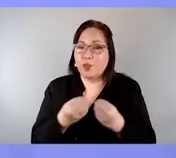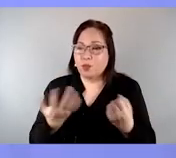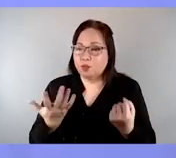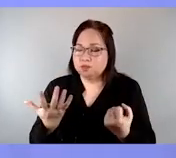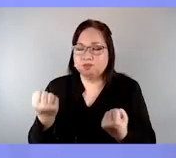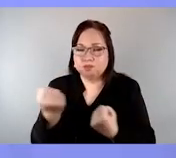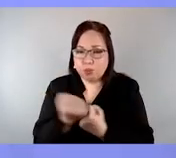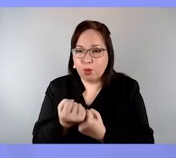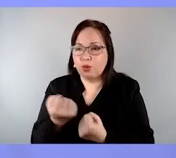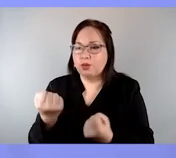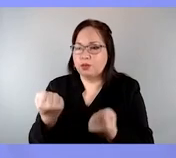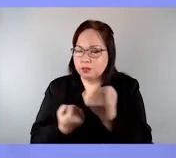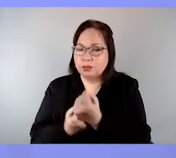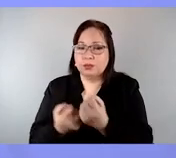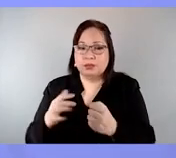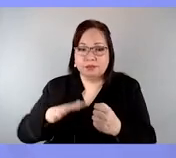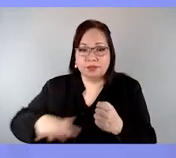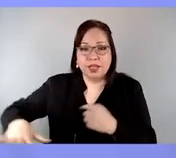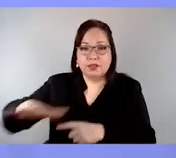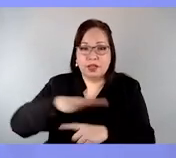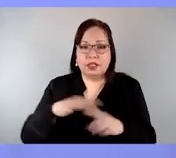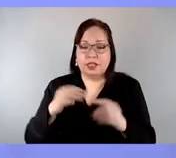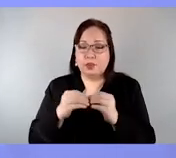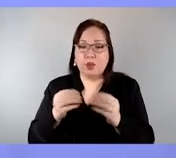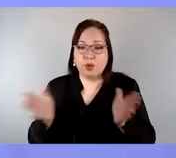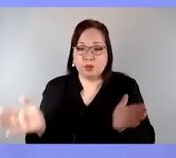environment, we will be able to further